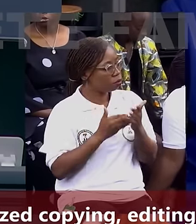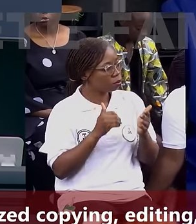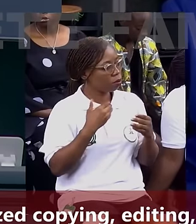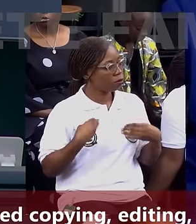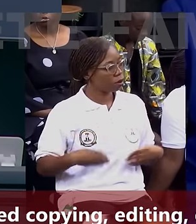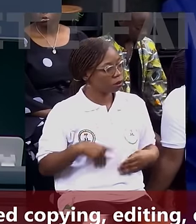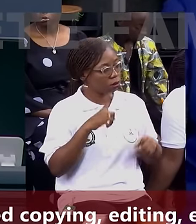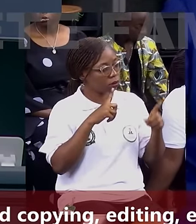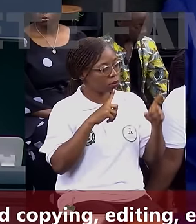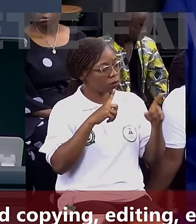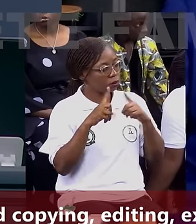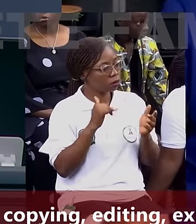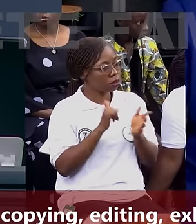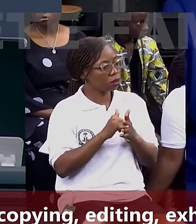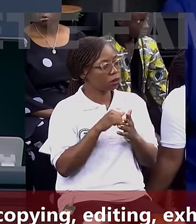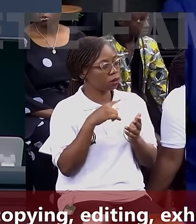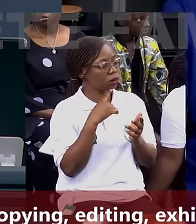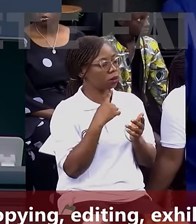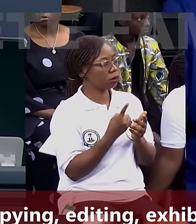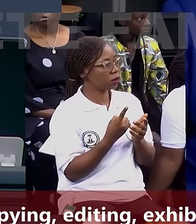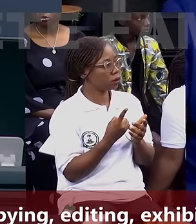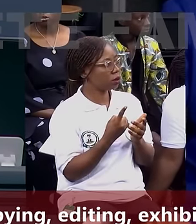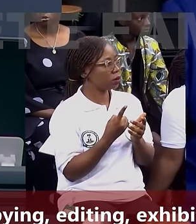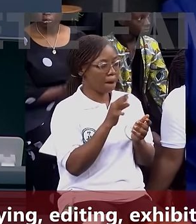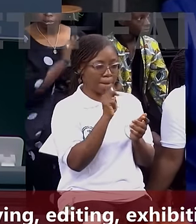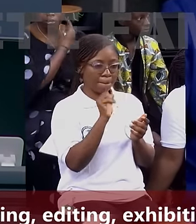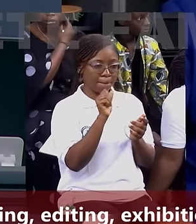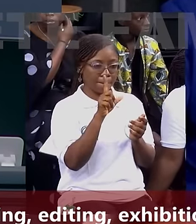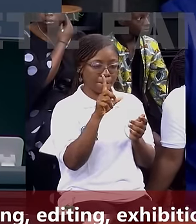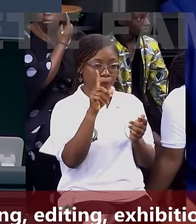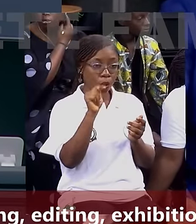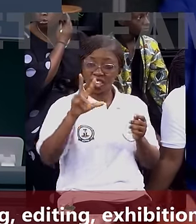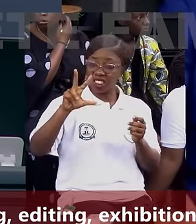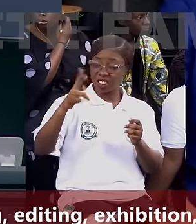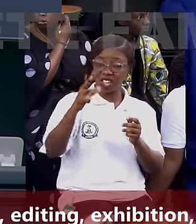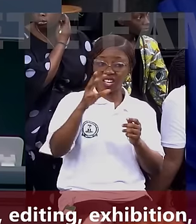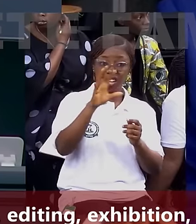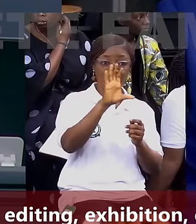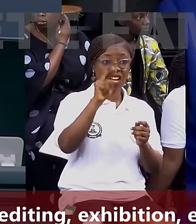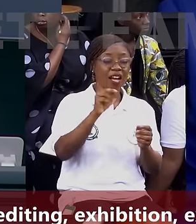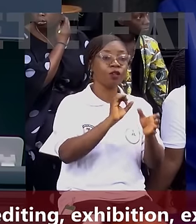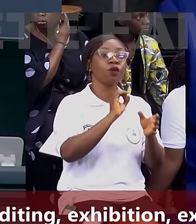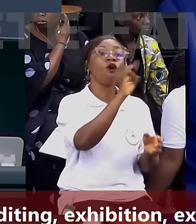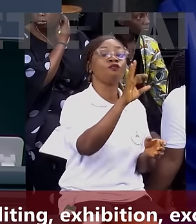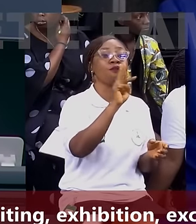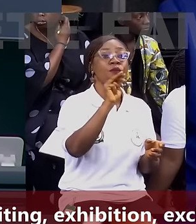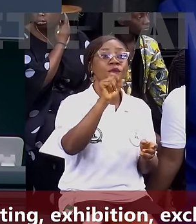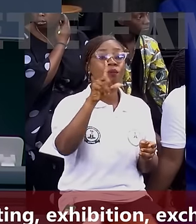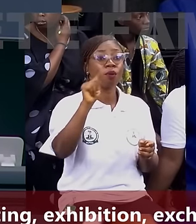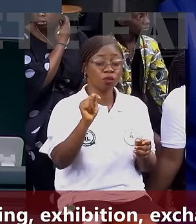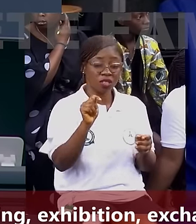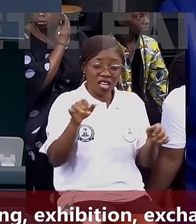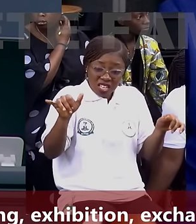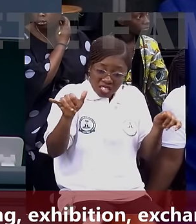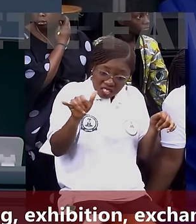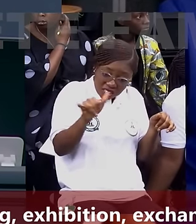talk say, is see malt, 3 cans of malt where people, the same company, the